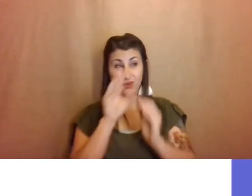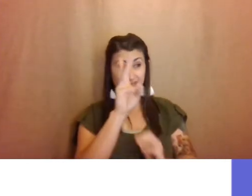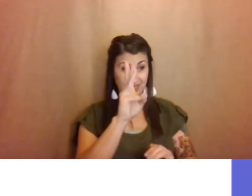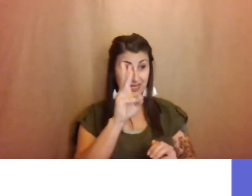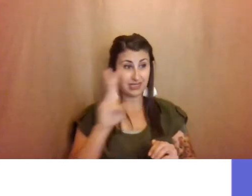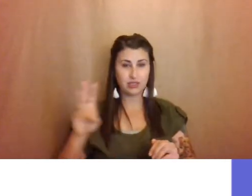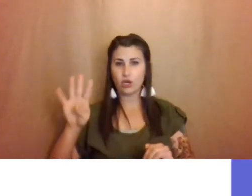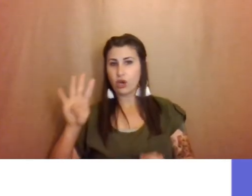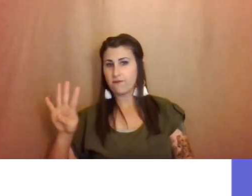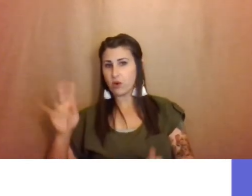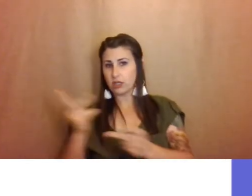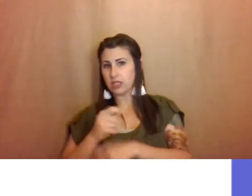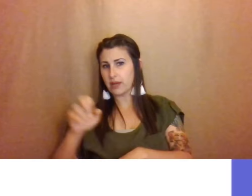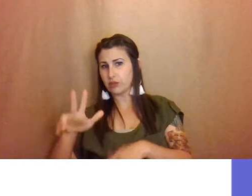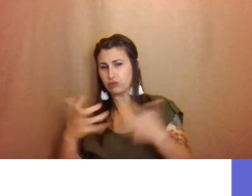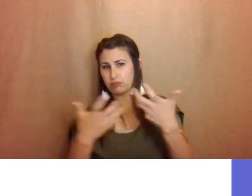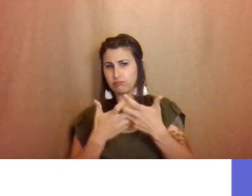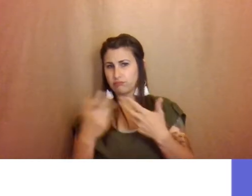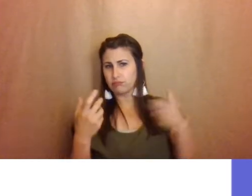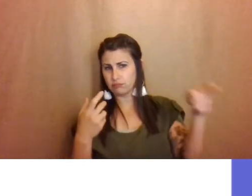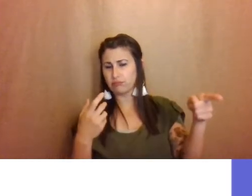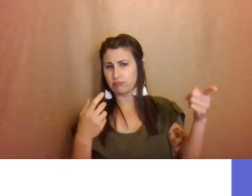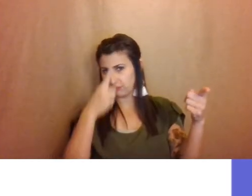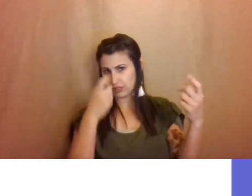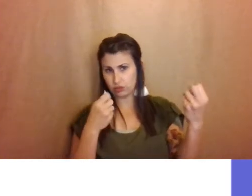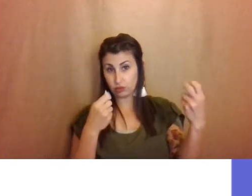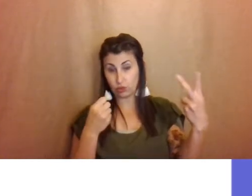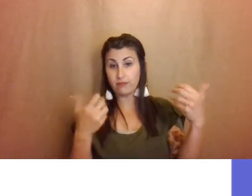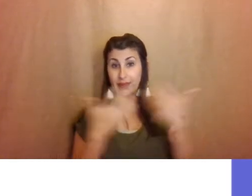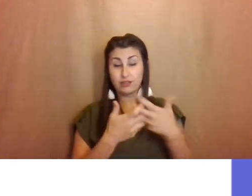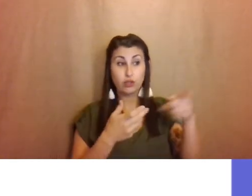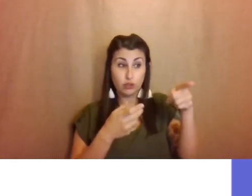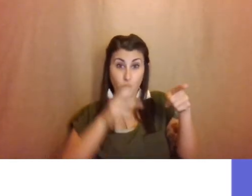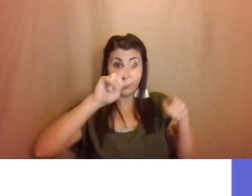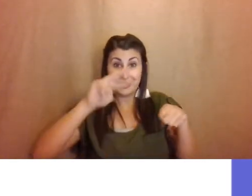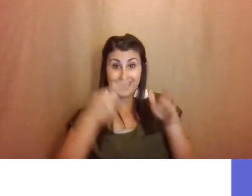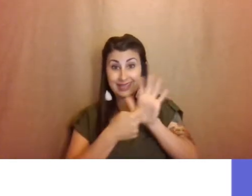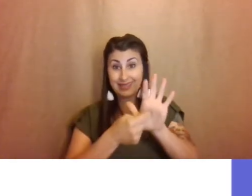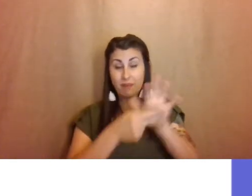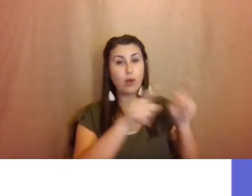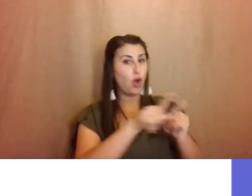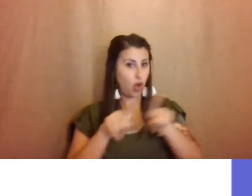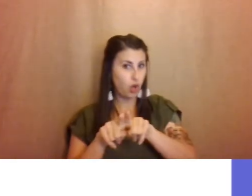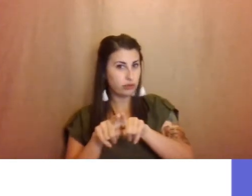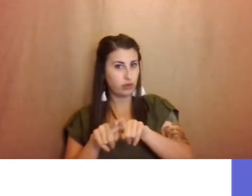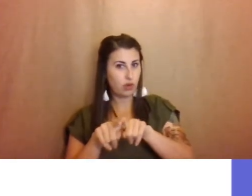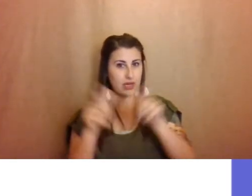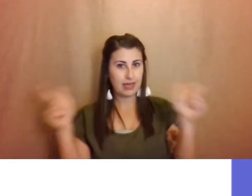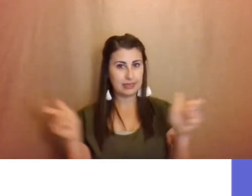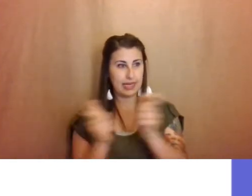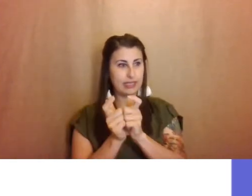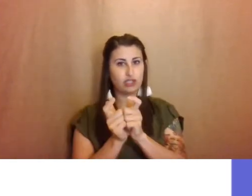6, matches. Times 3, oh, equals 12, it matches. This is also a dilation.